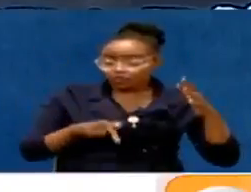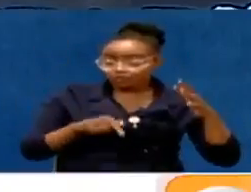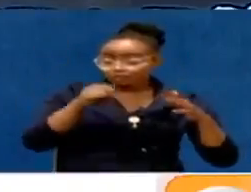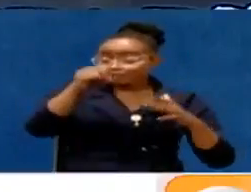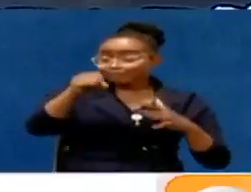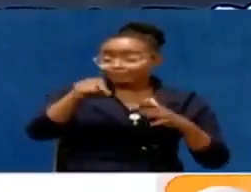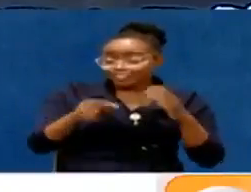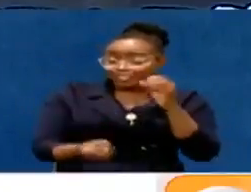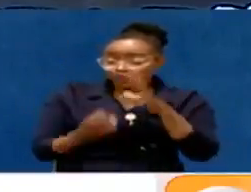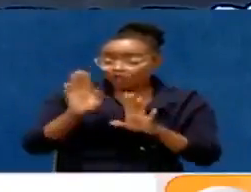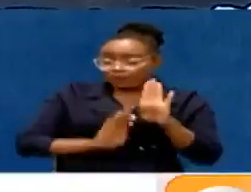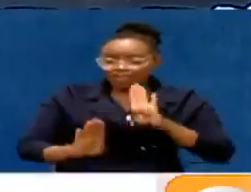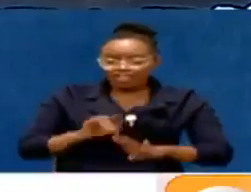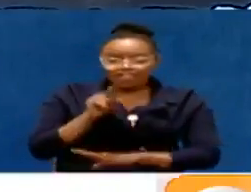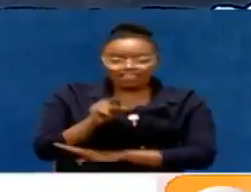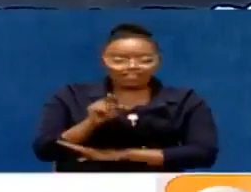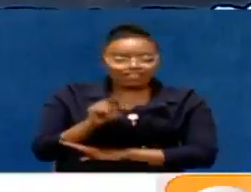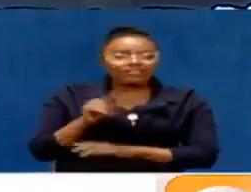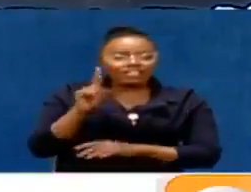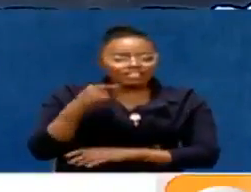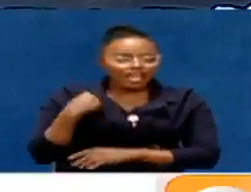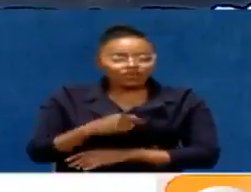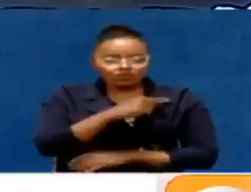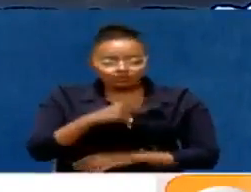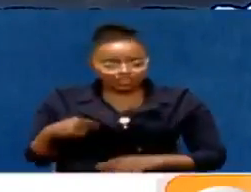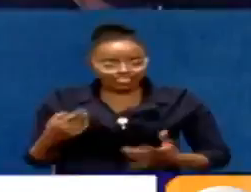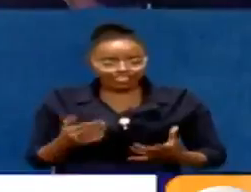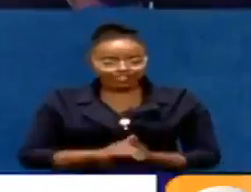growing trend. He says such behaviour is an offence.